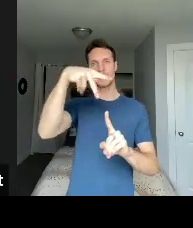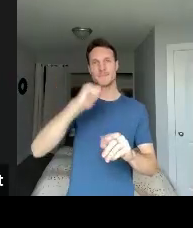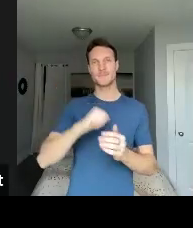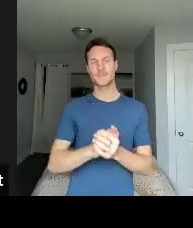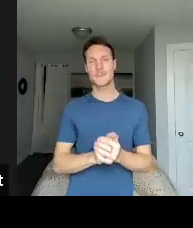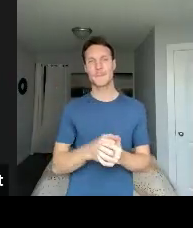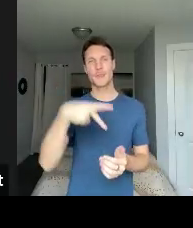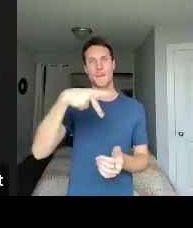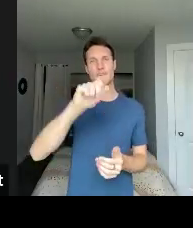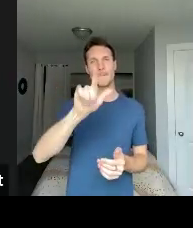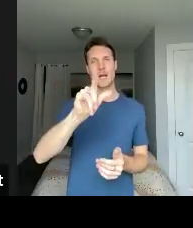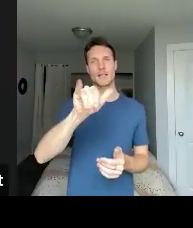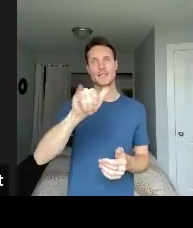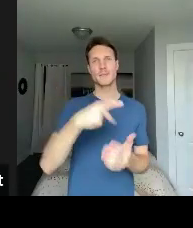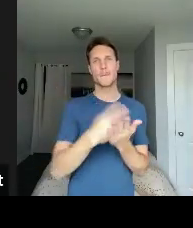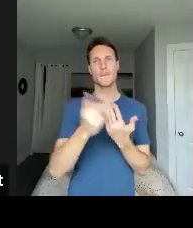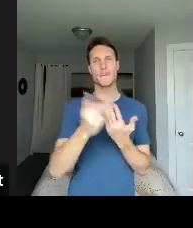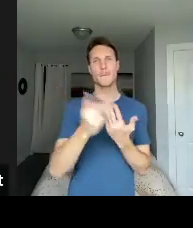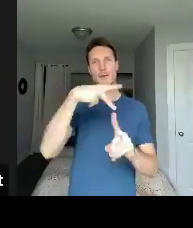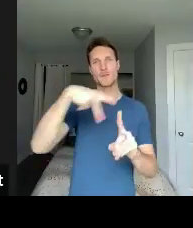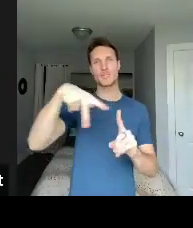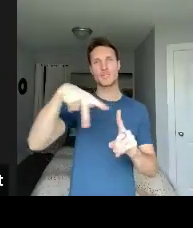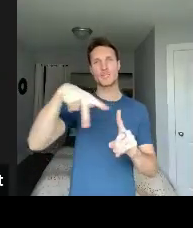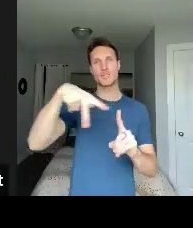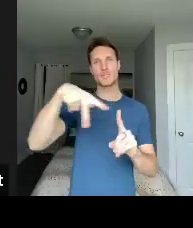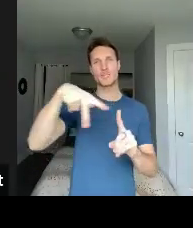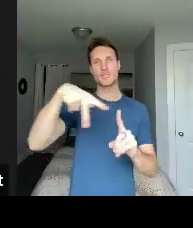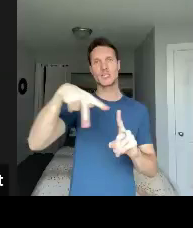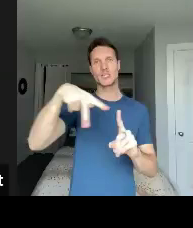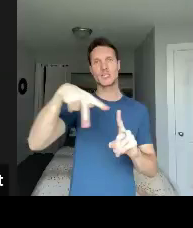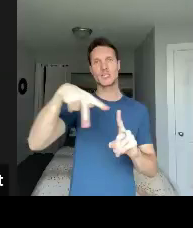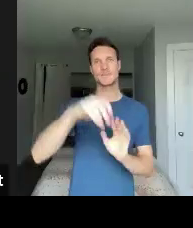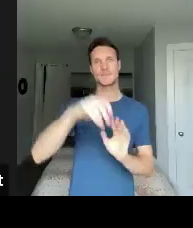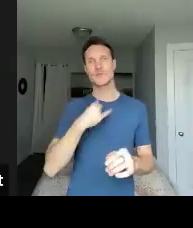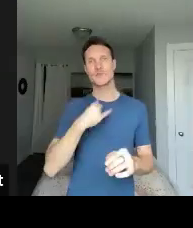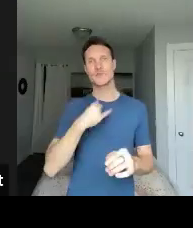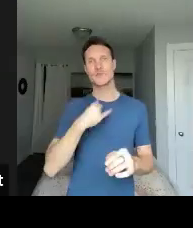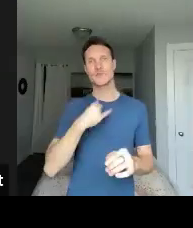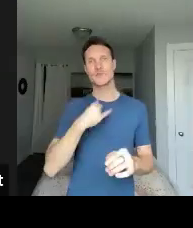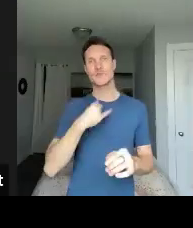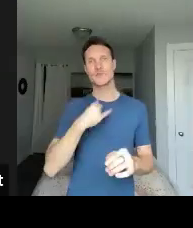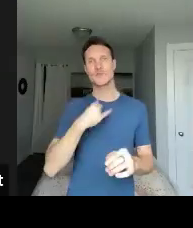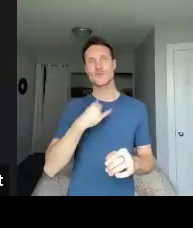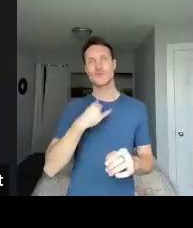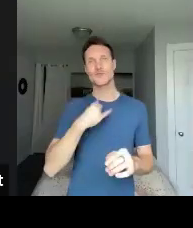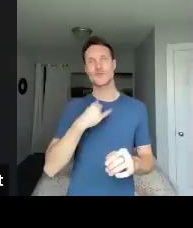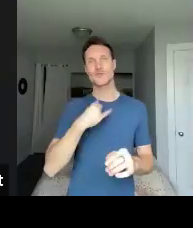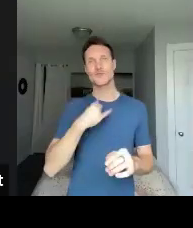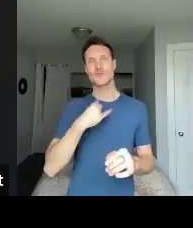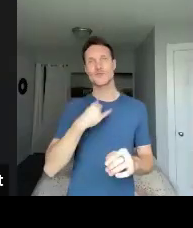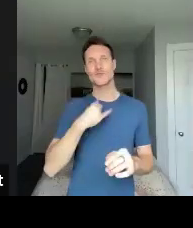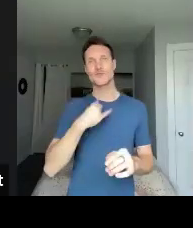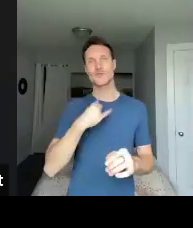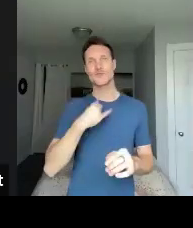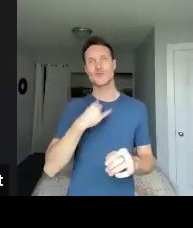with innovation strategies, or some of you know Brutus Sturgeon that used to work here and be in my position. He is the